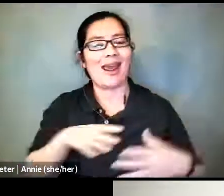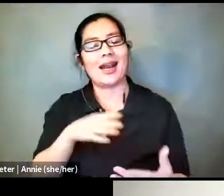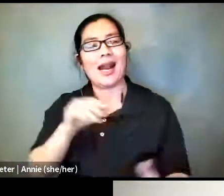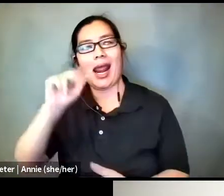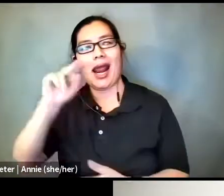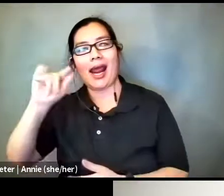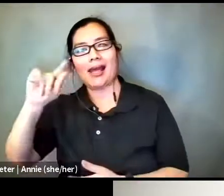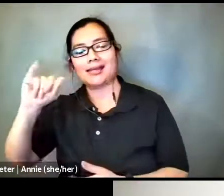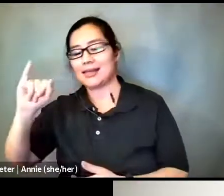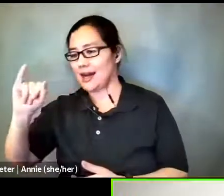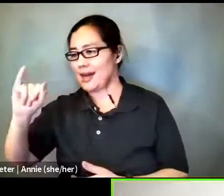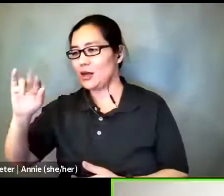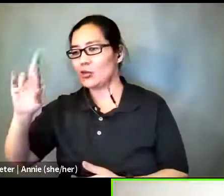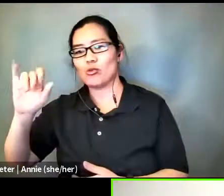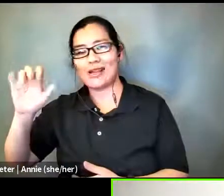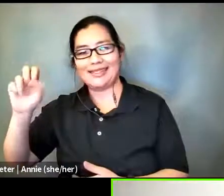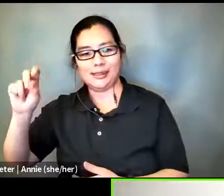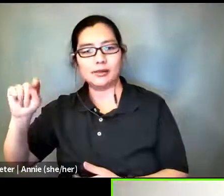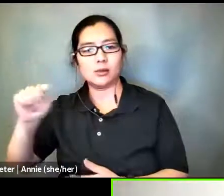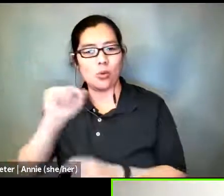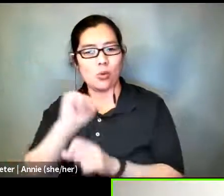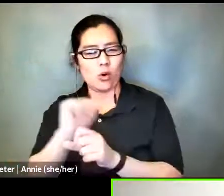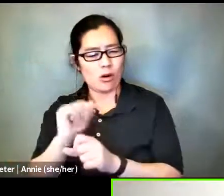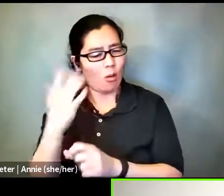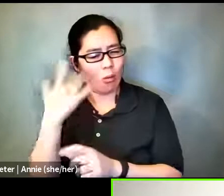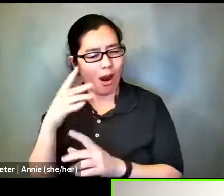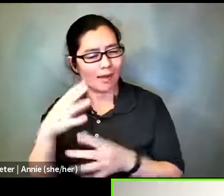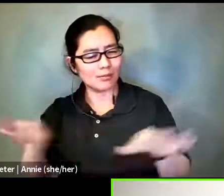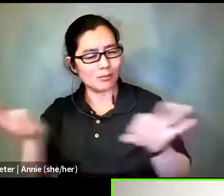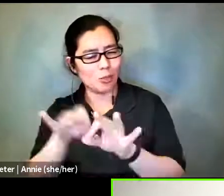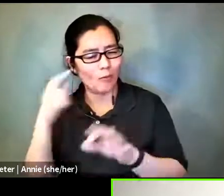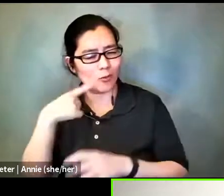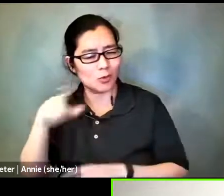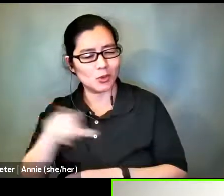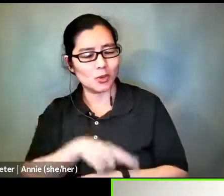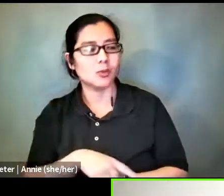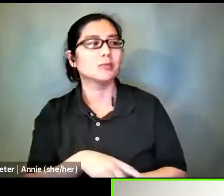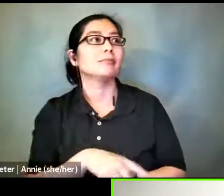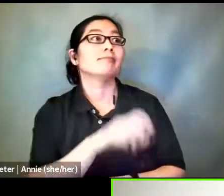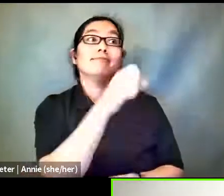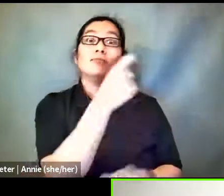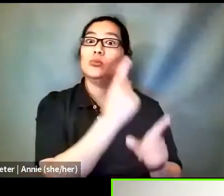you? Yeah, I feel that